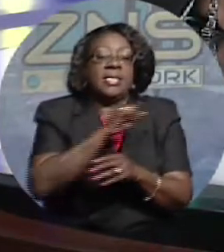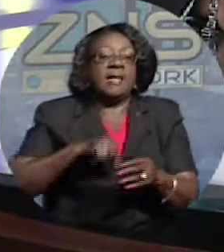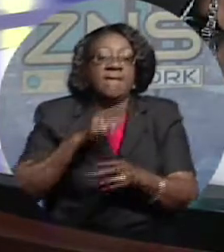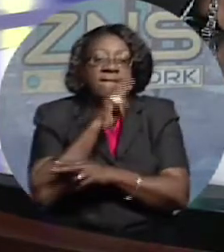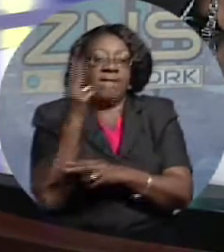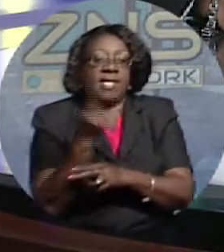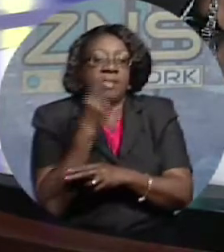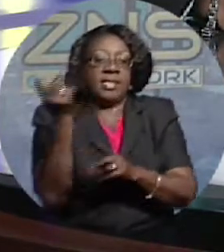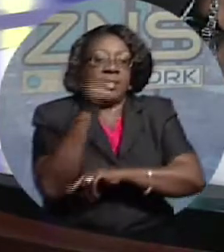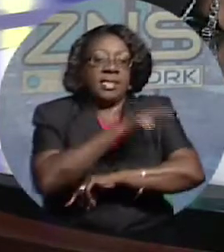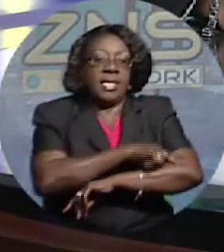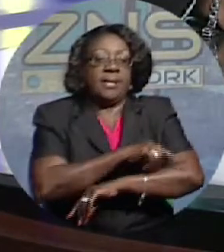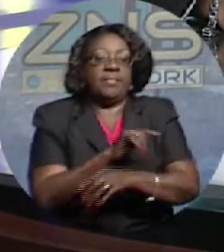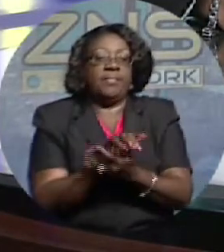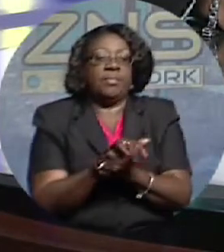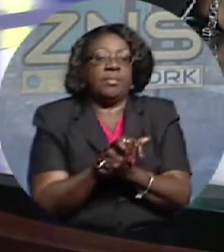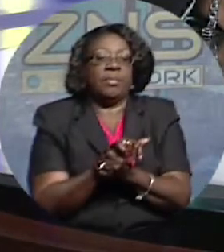today.